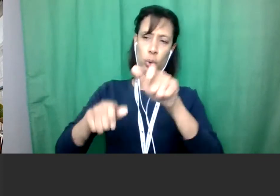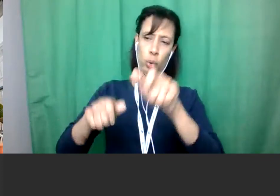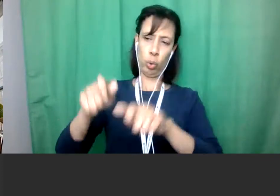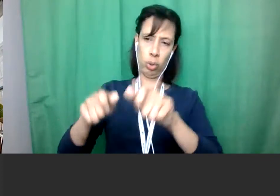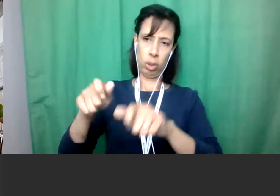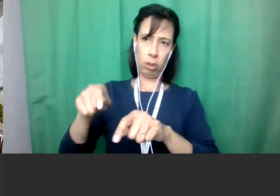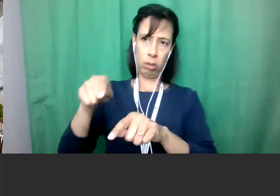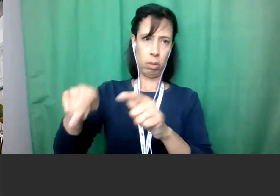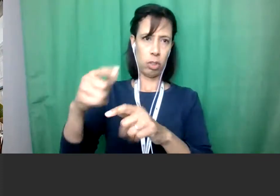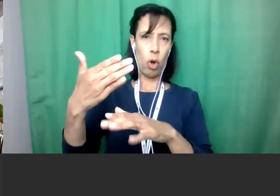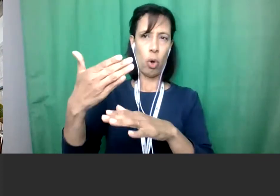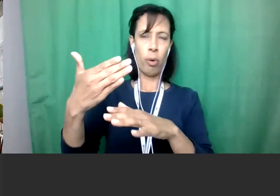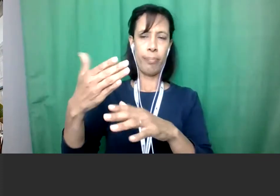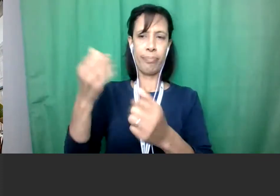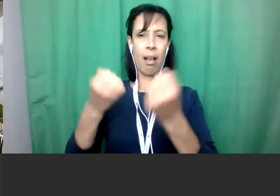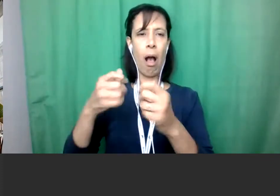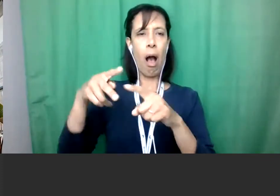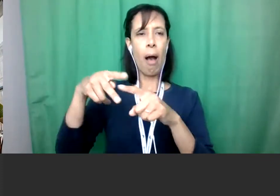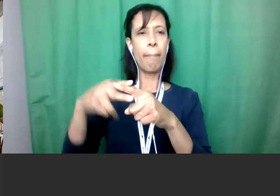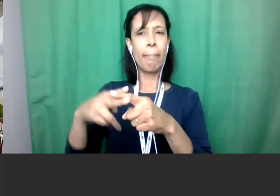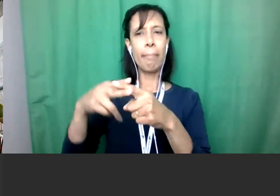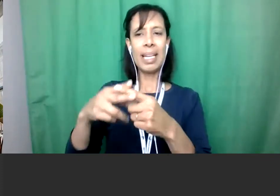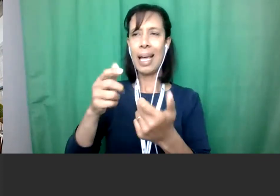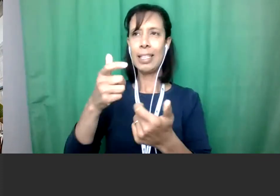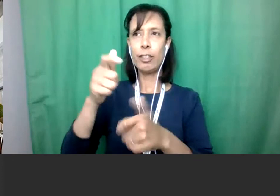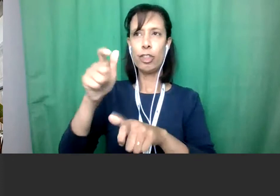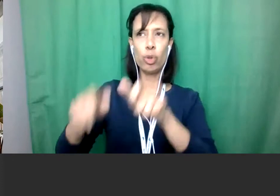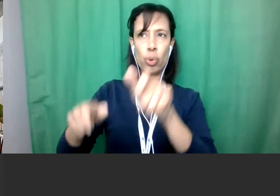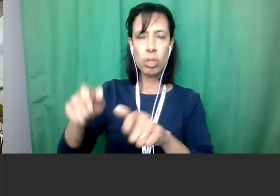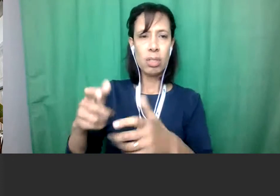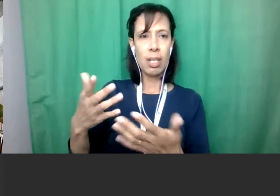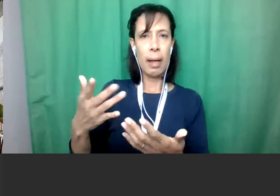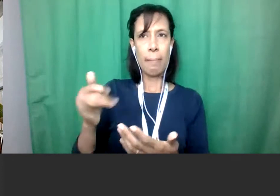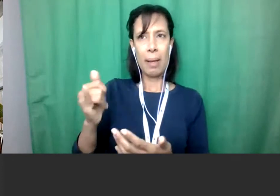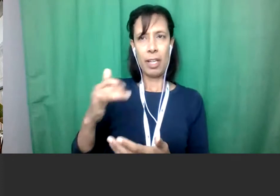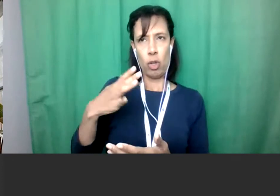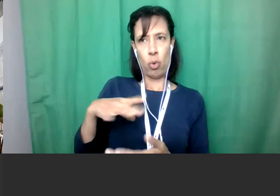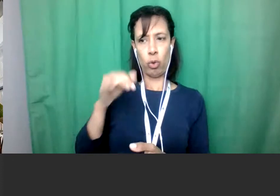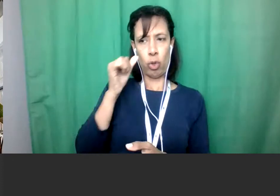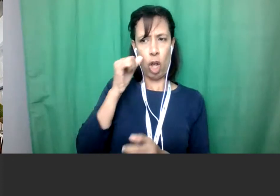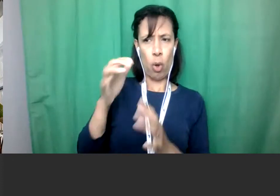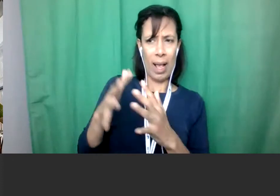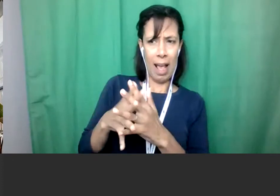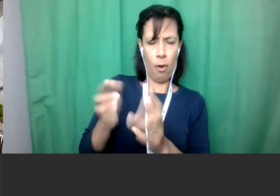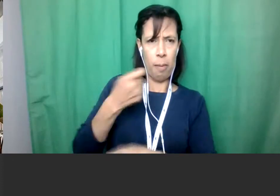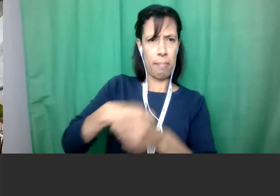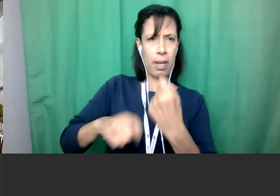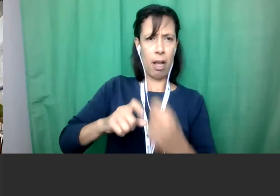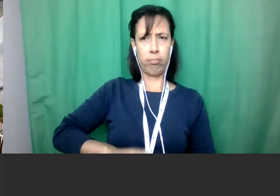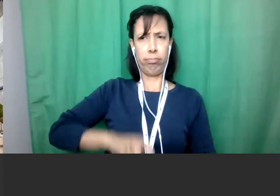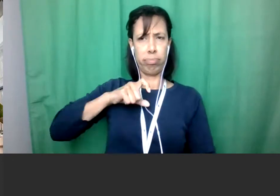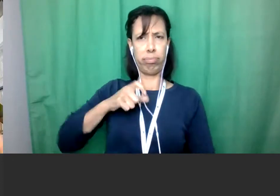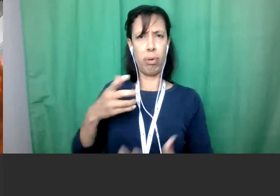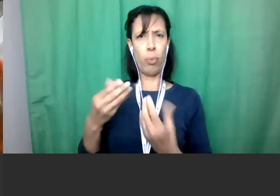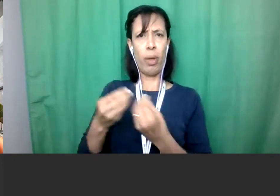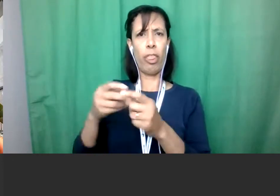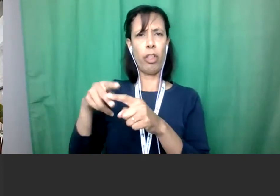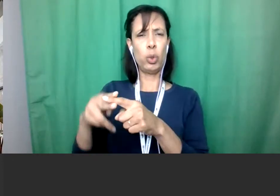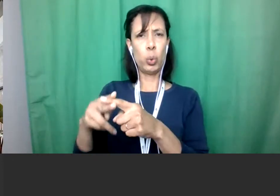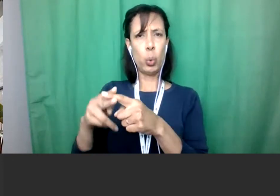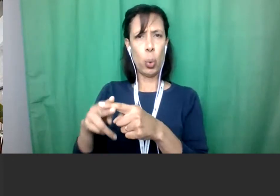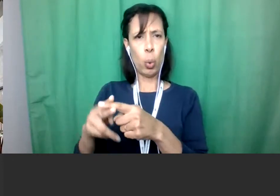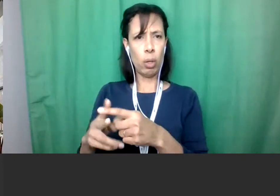their subject knowledge or their confidence with tools or whatever? So first of all, you need to find this